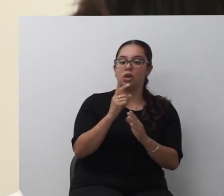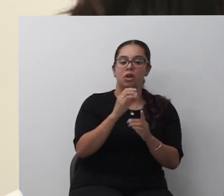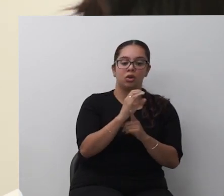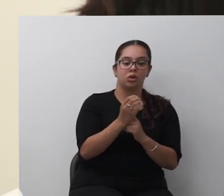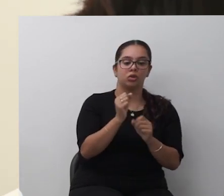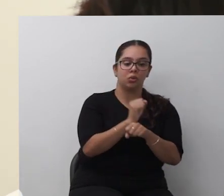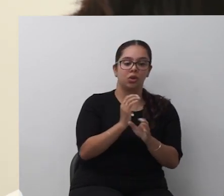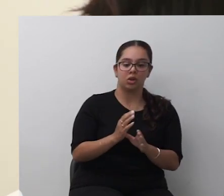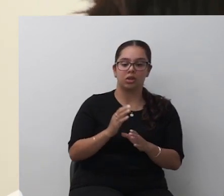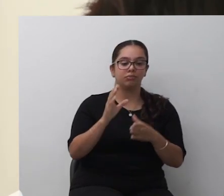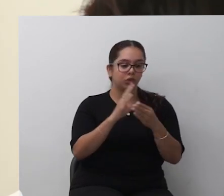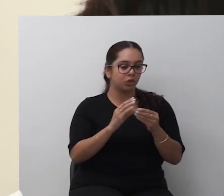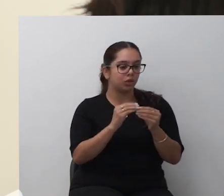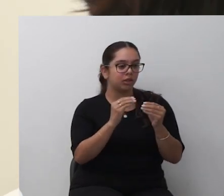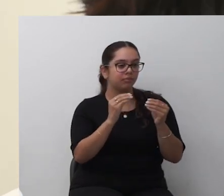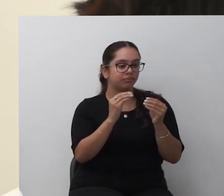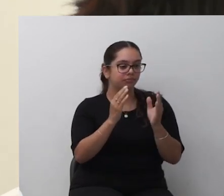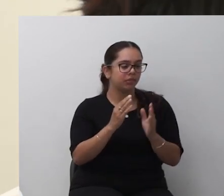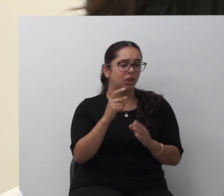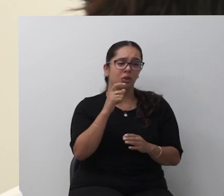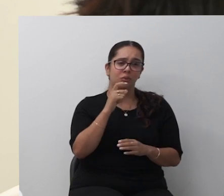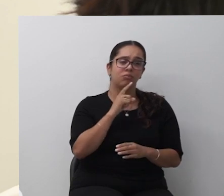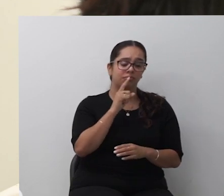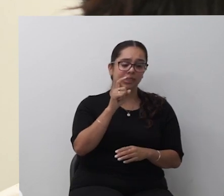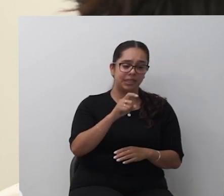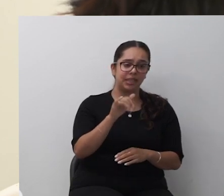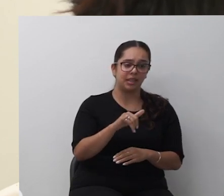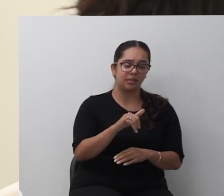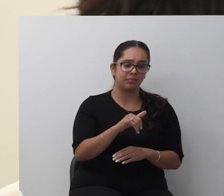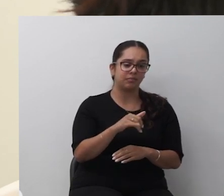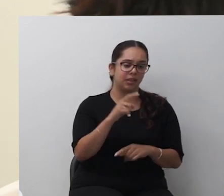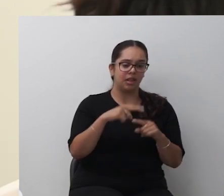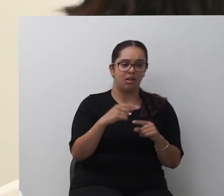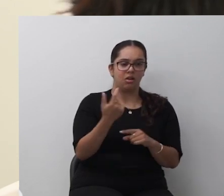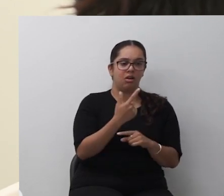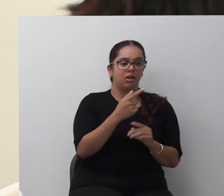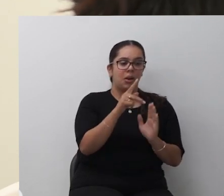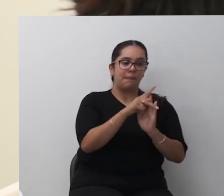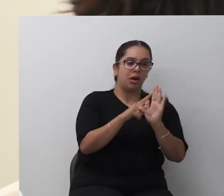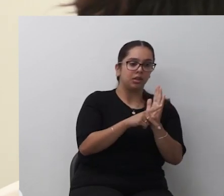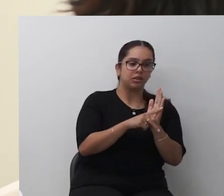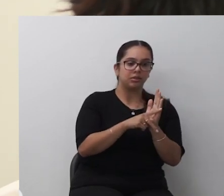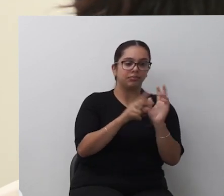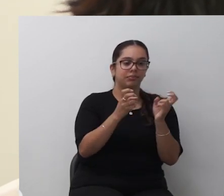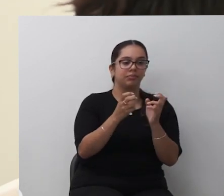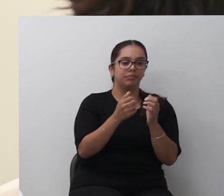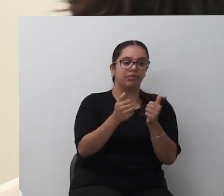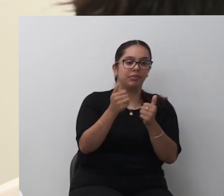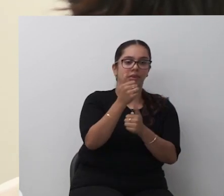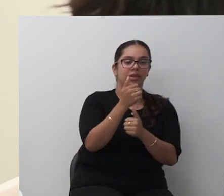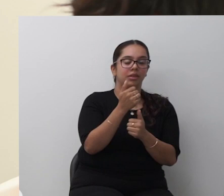skill as a storyteller, we really need that. We can't just all just be, the policy head that